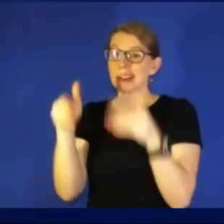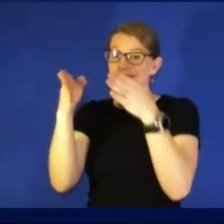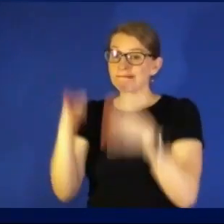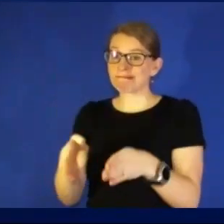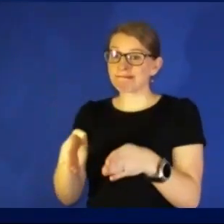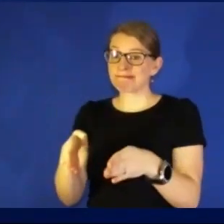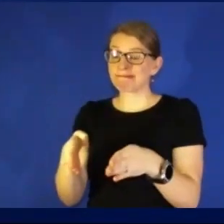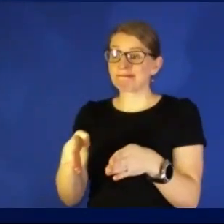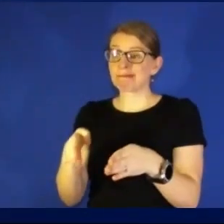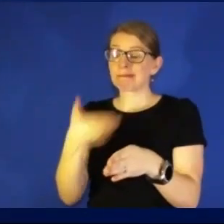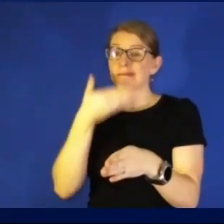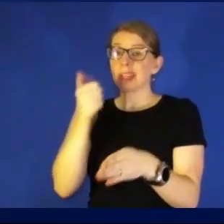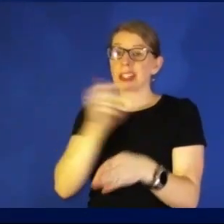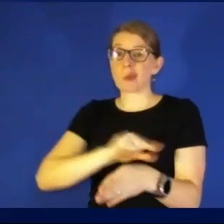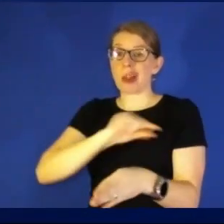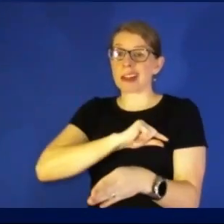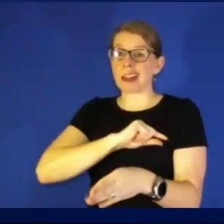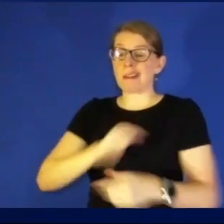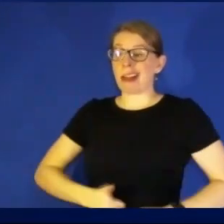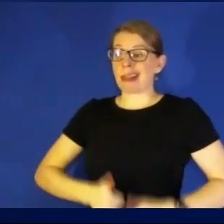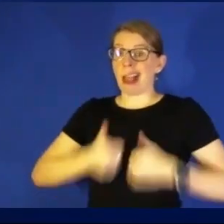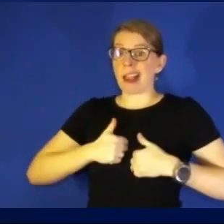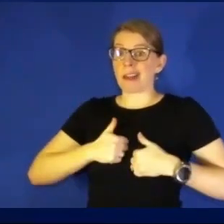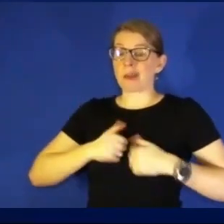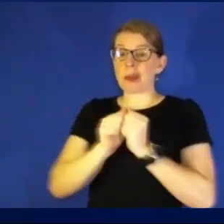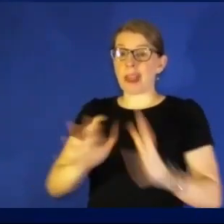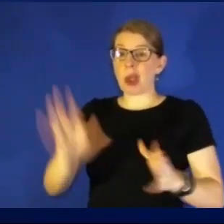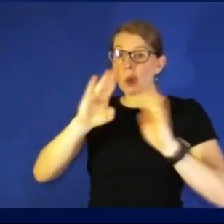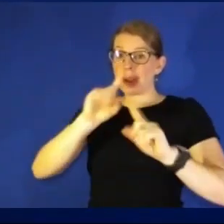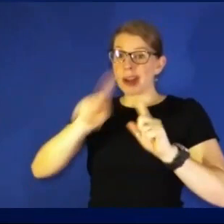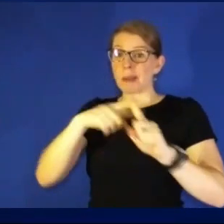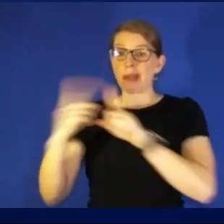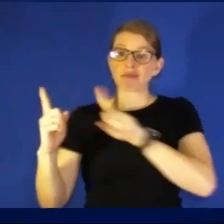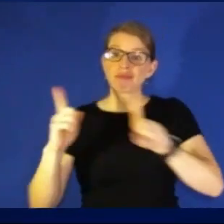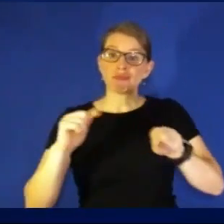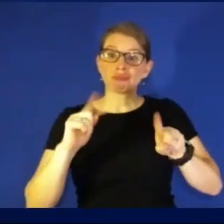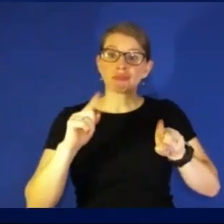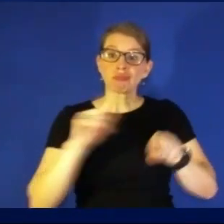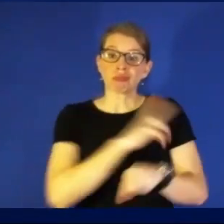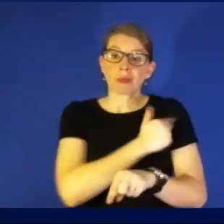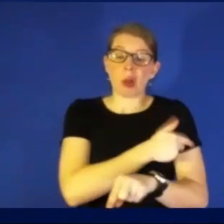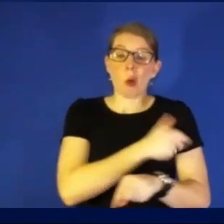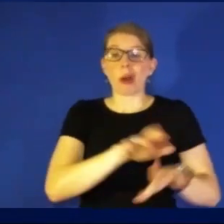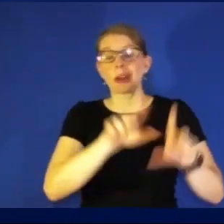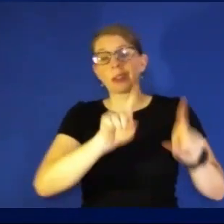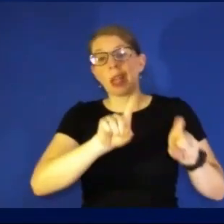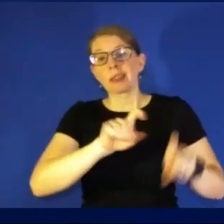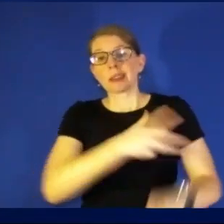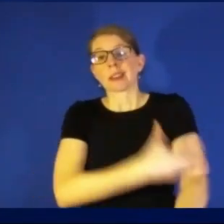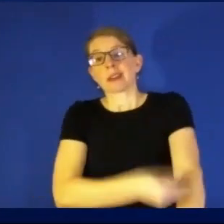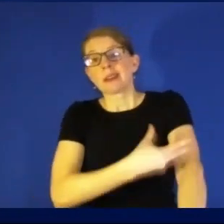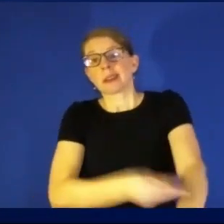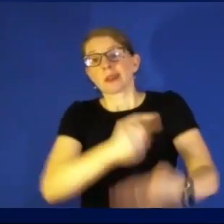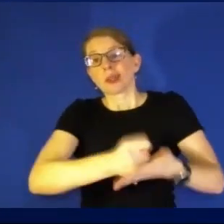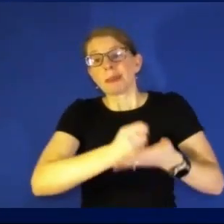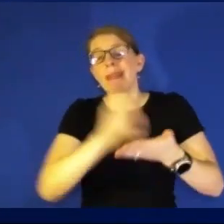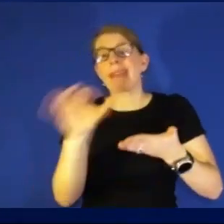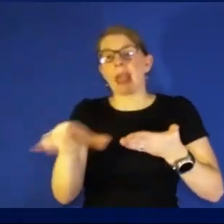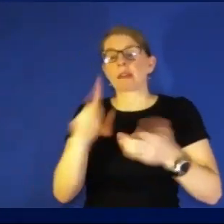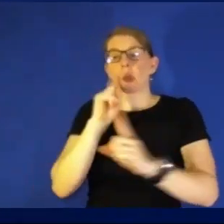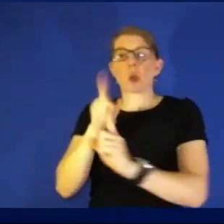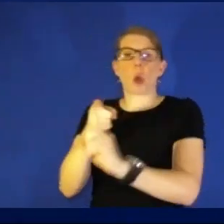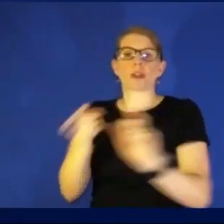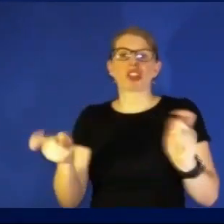quality of life without worrying about the hospital, without worrying about a lot of testing and treatment, et cetera, that's where the goals